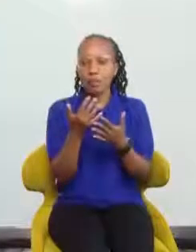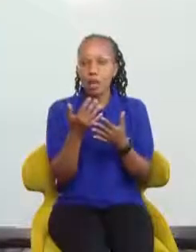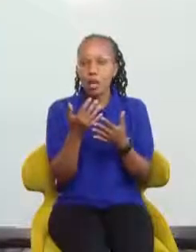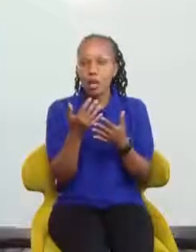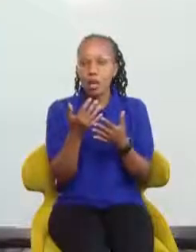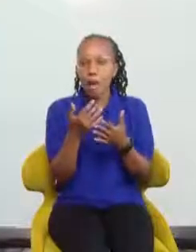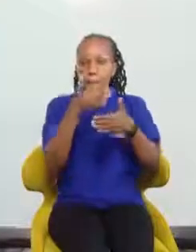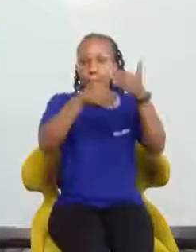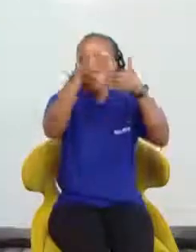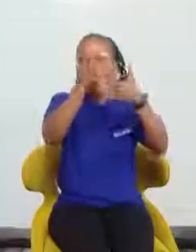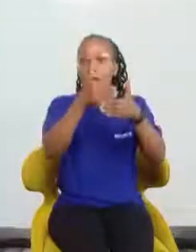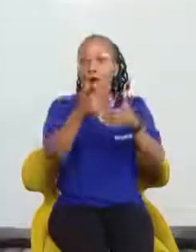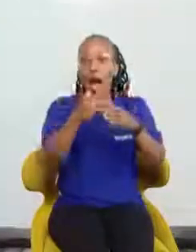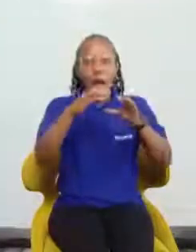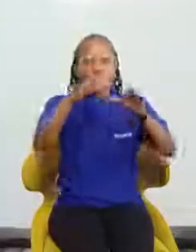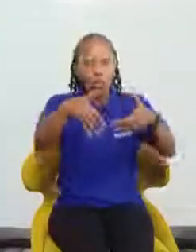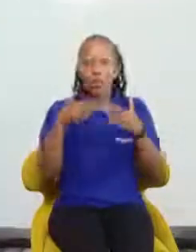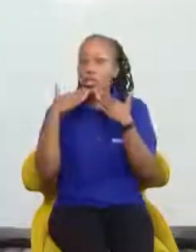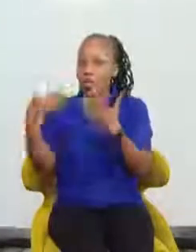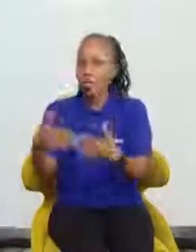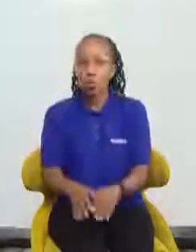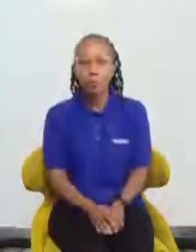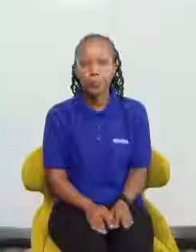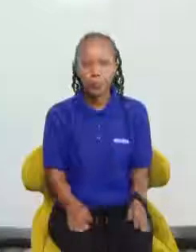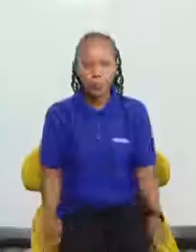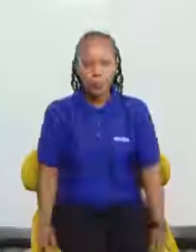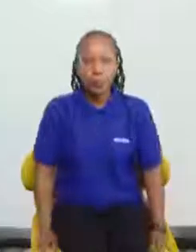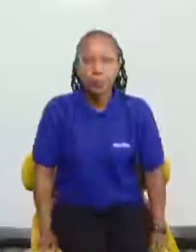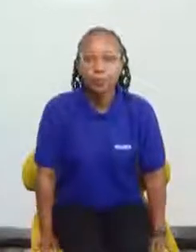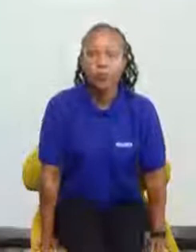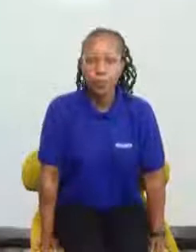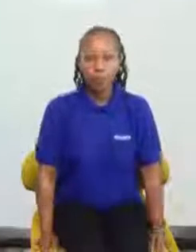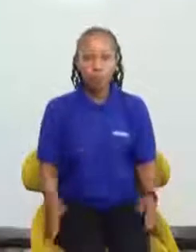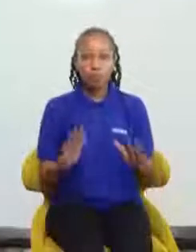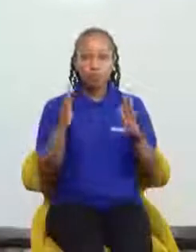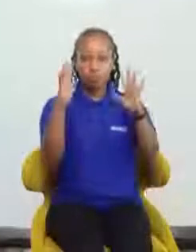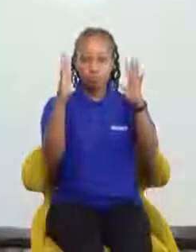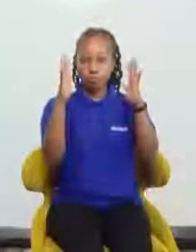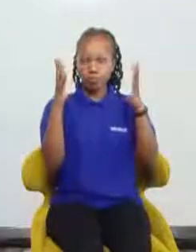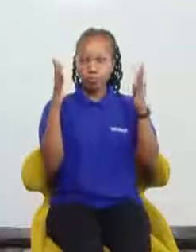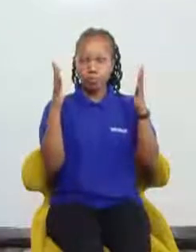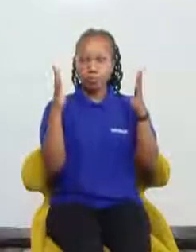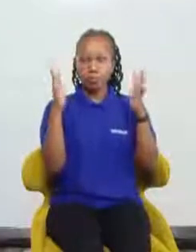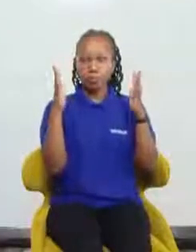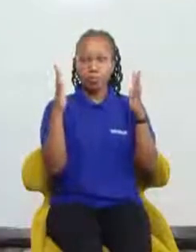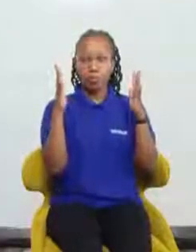community. Thank you. Wow. Karen, that was very powerful,